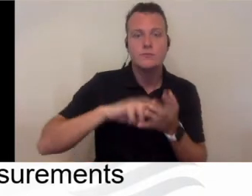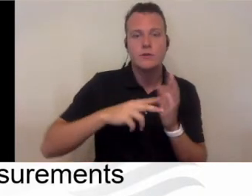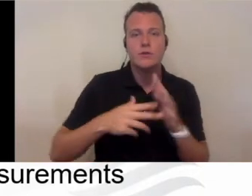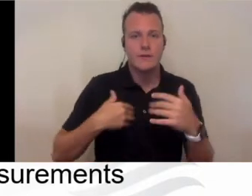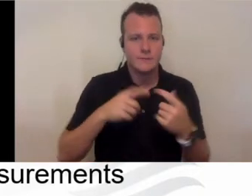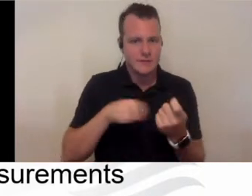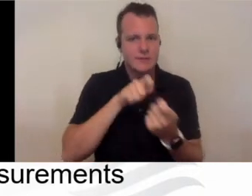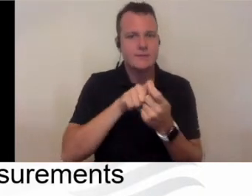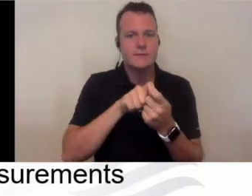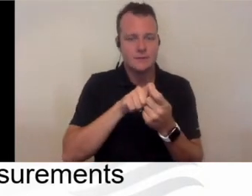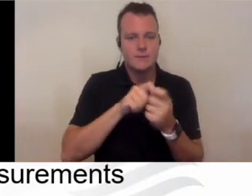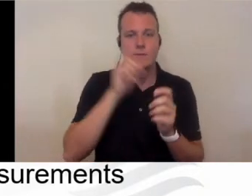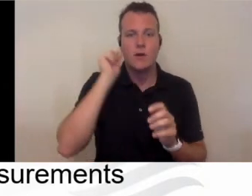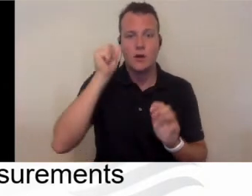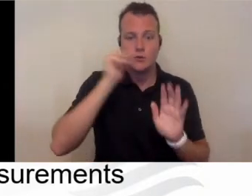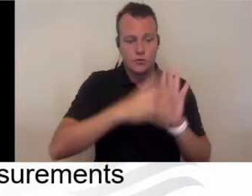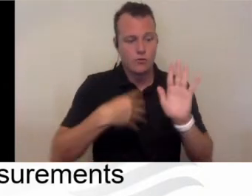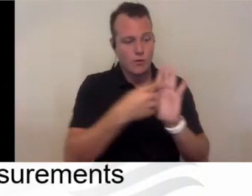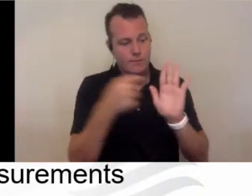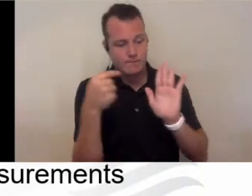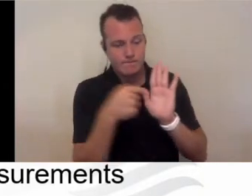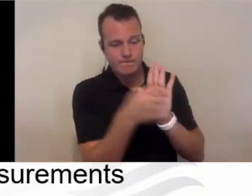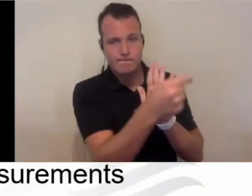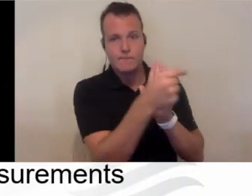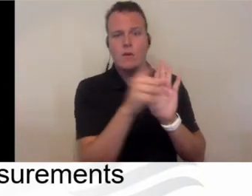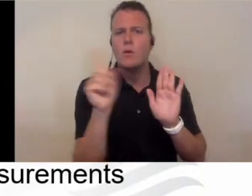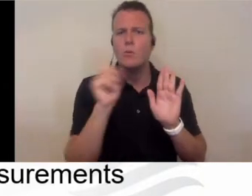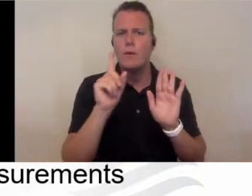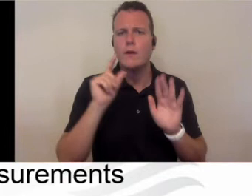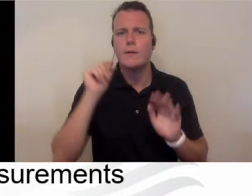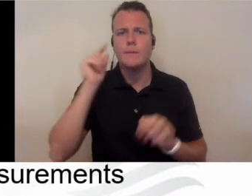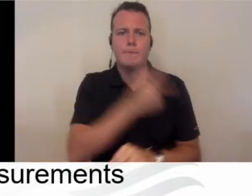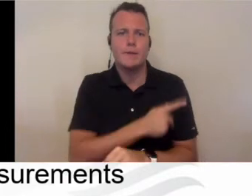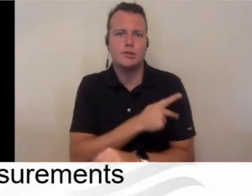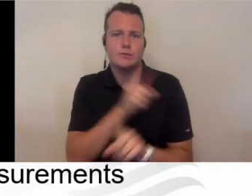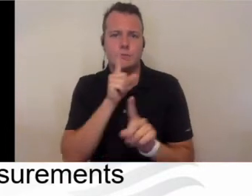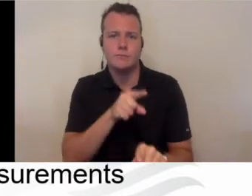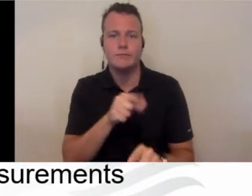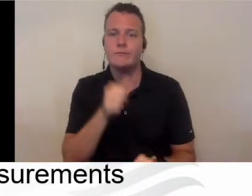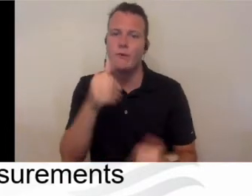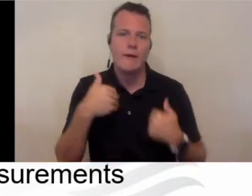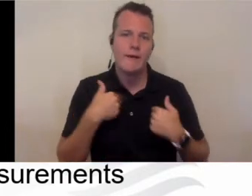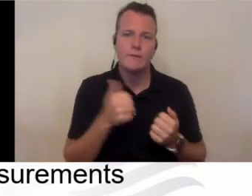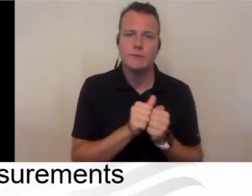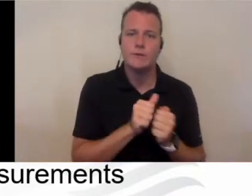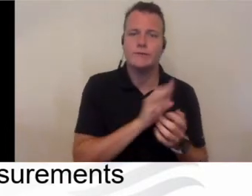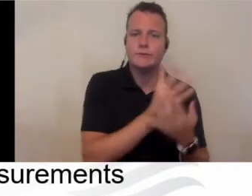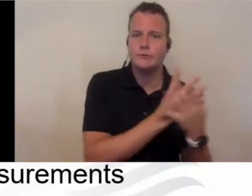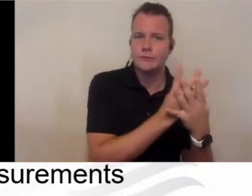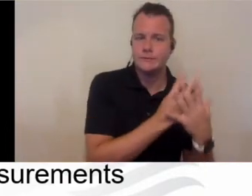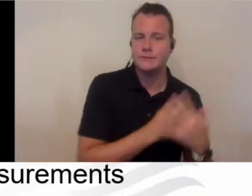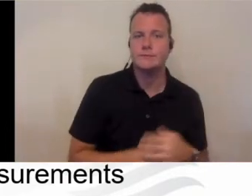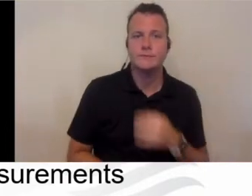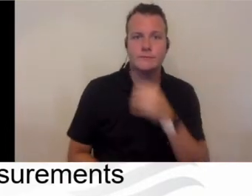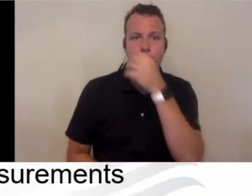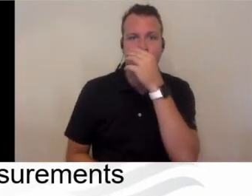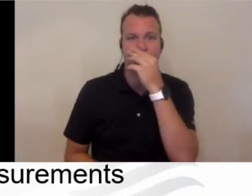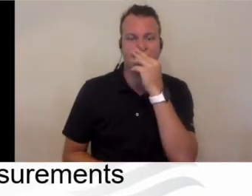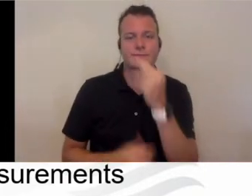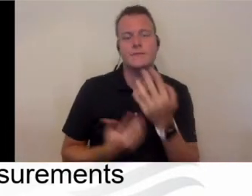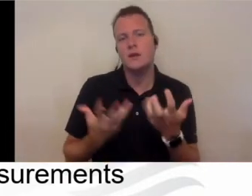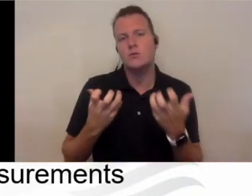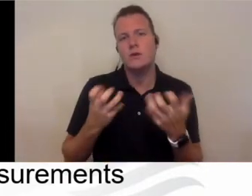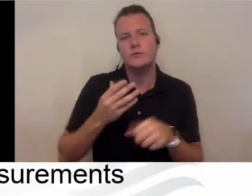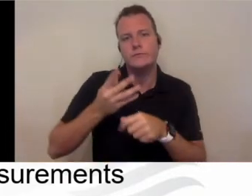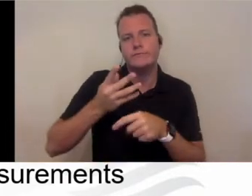points on an audiogram for where the patient responds. You don't have that with a screening. So I just kind of wanted to caution